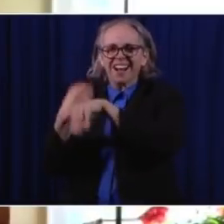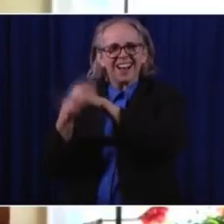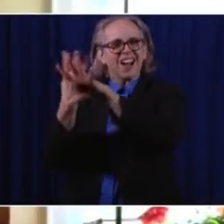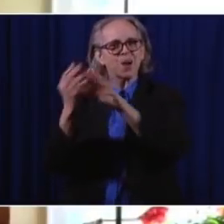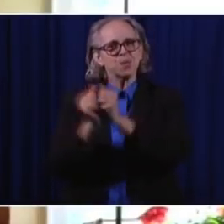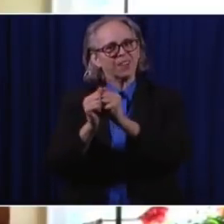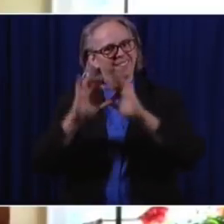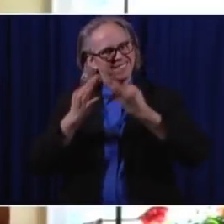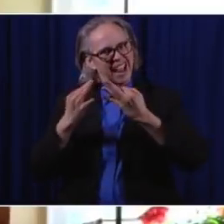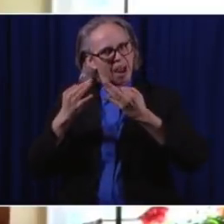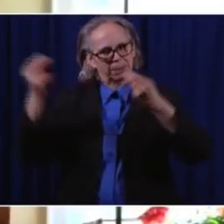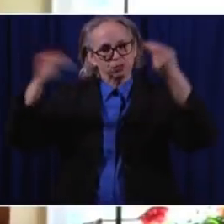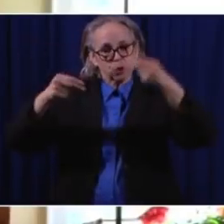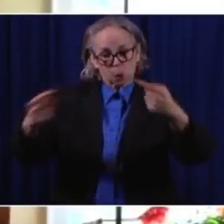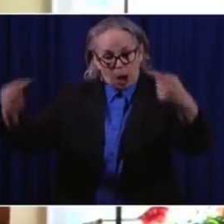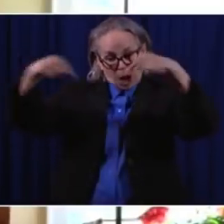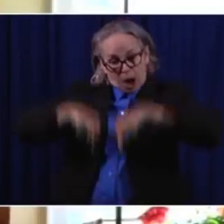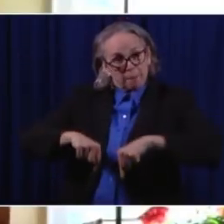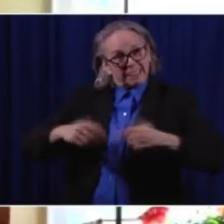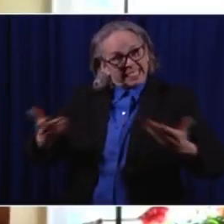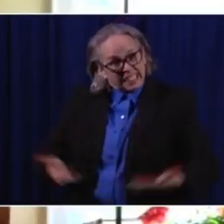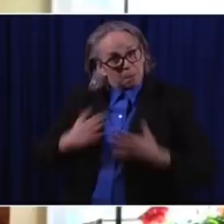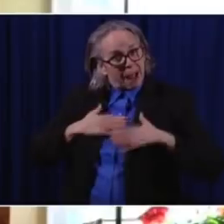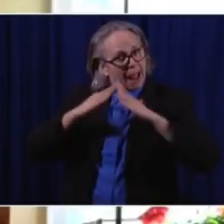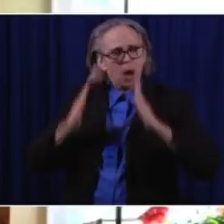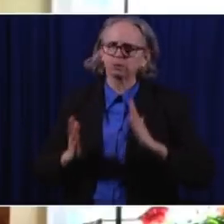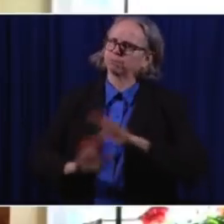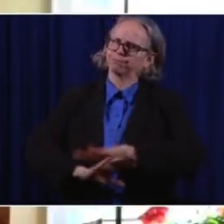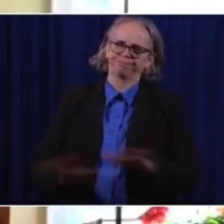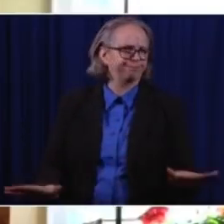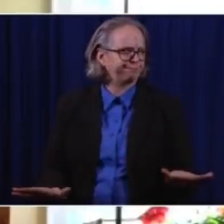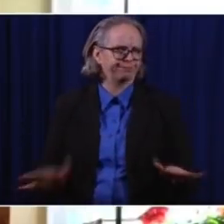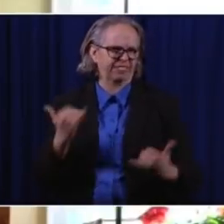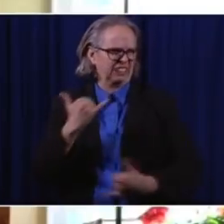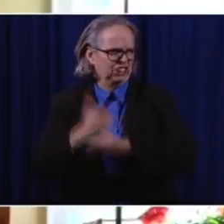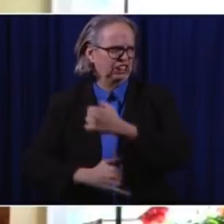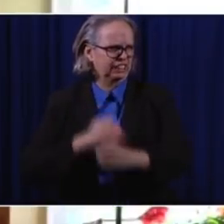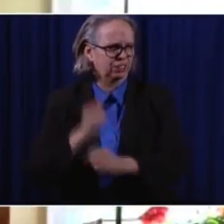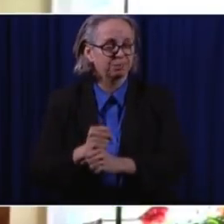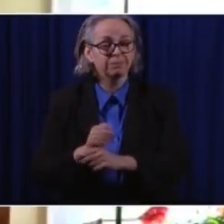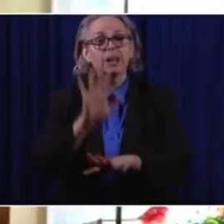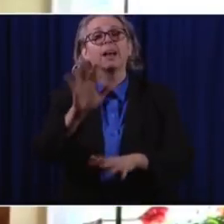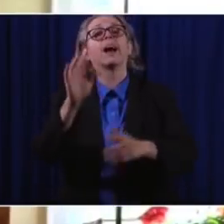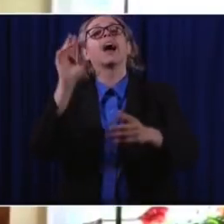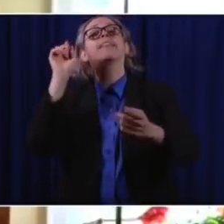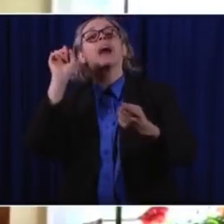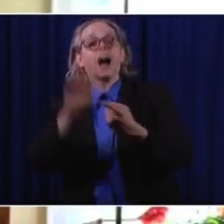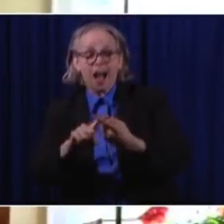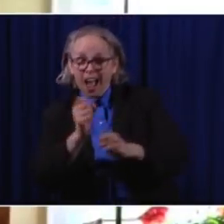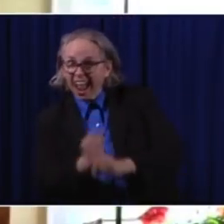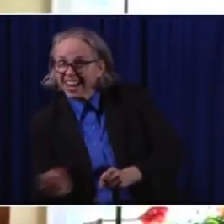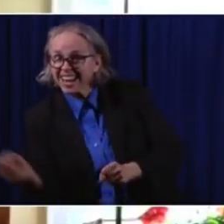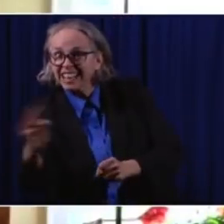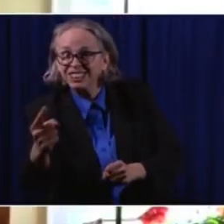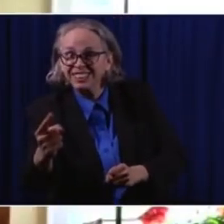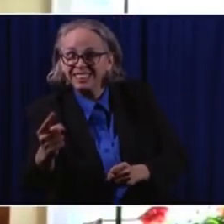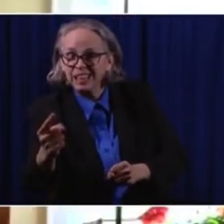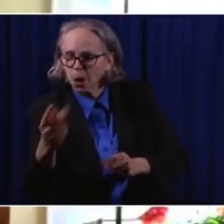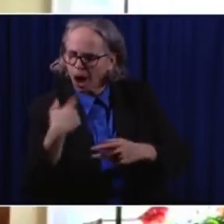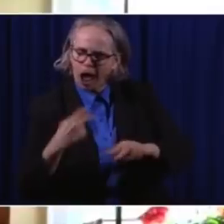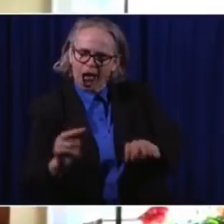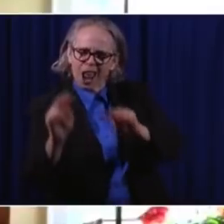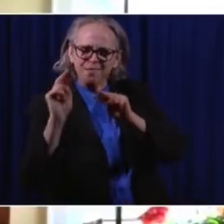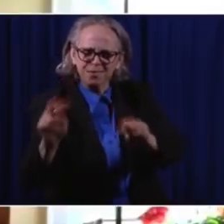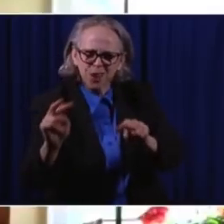We really, really look forward to next year after we get this vaccine, when we can all be together, and we all want to be